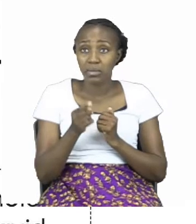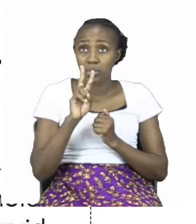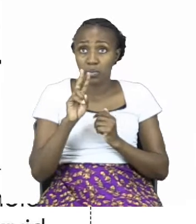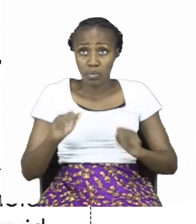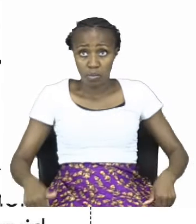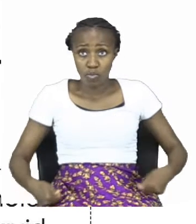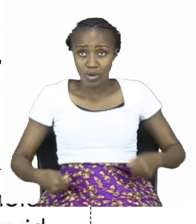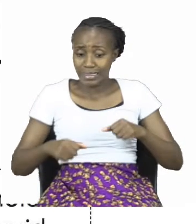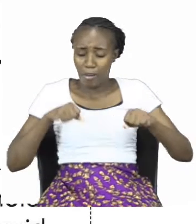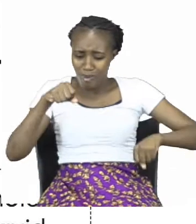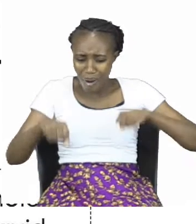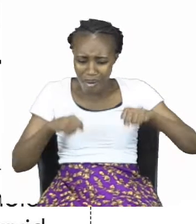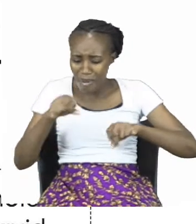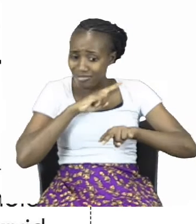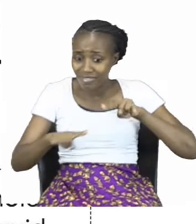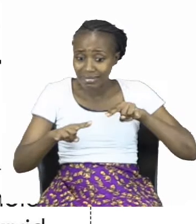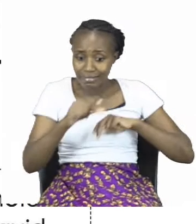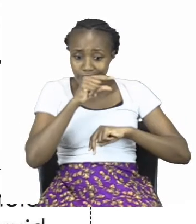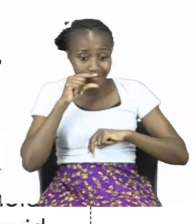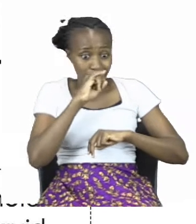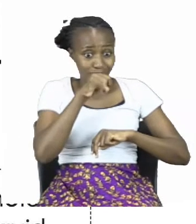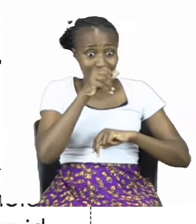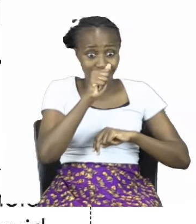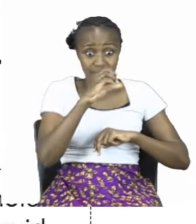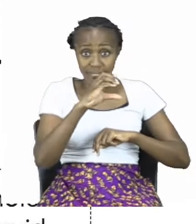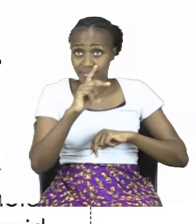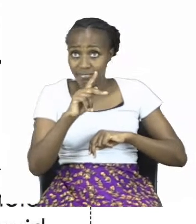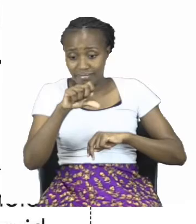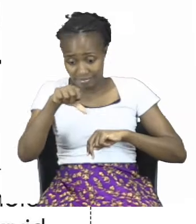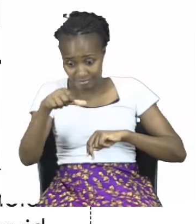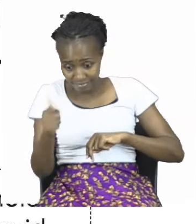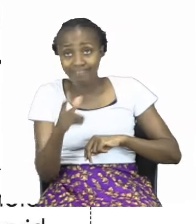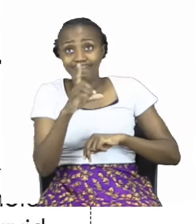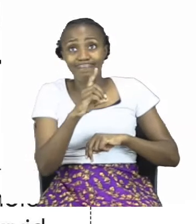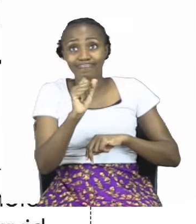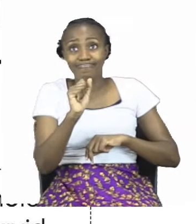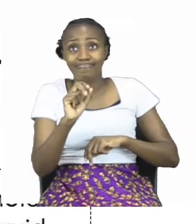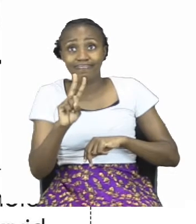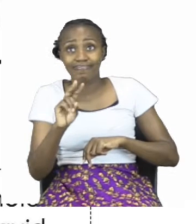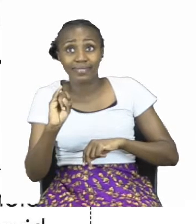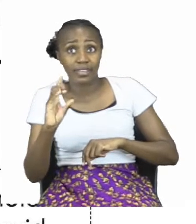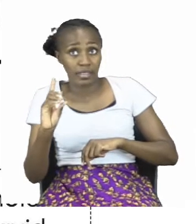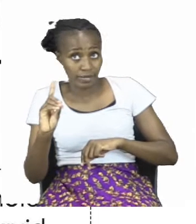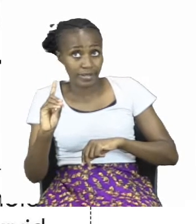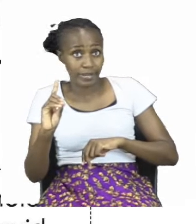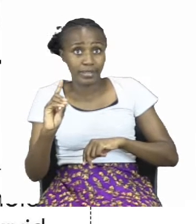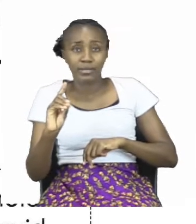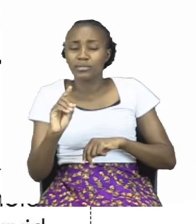the fastest bicycle riders in the whole school.